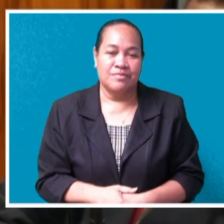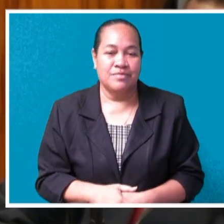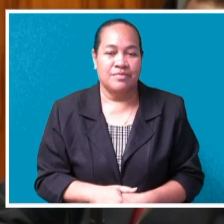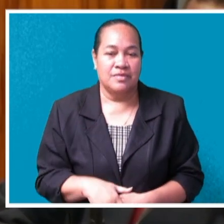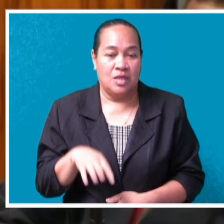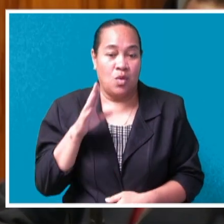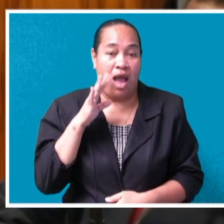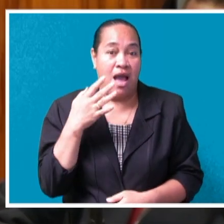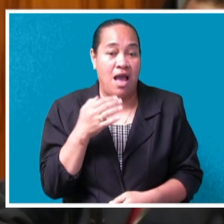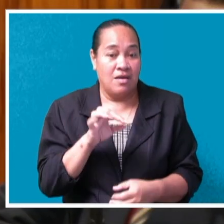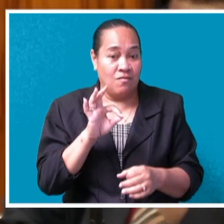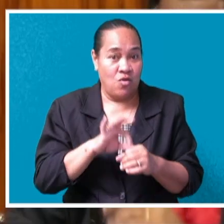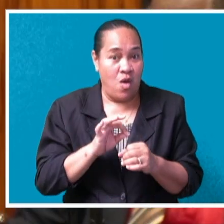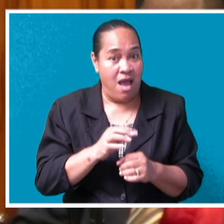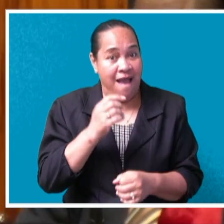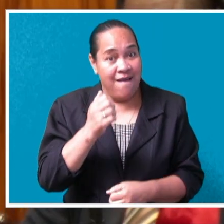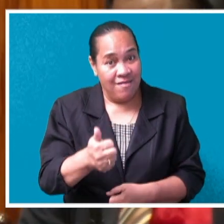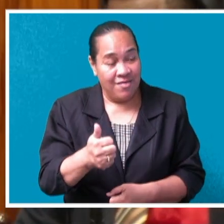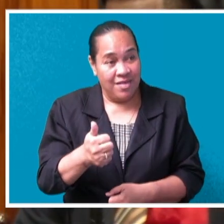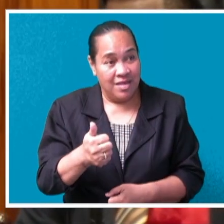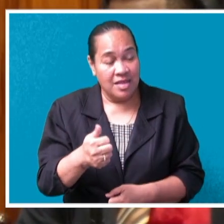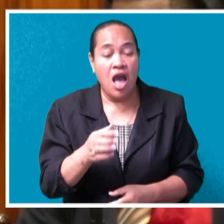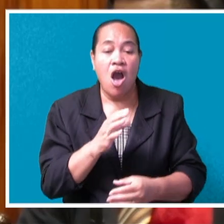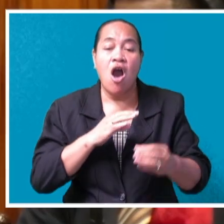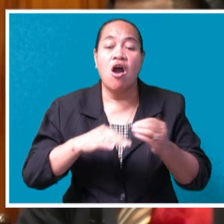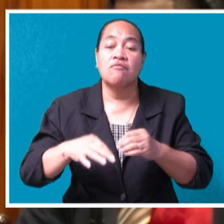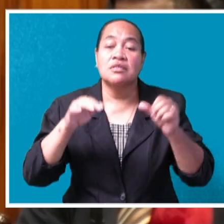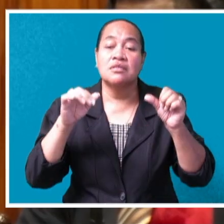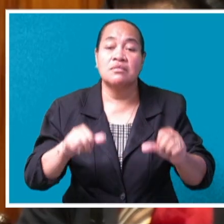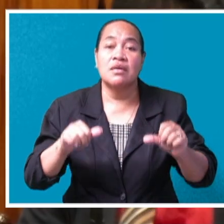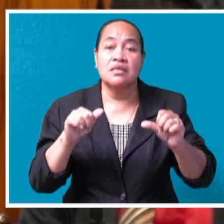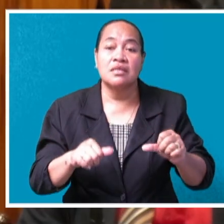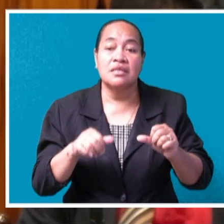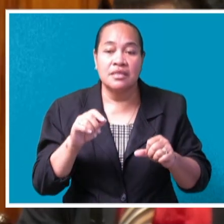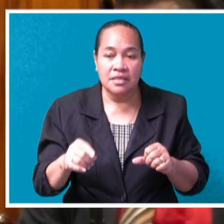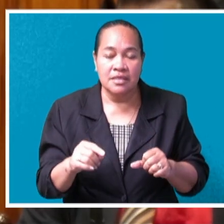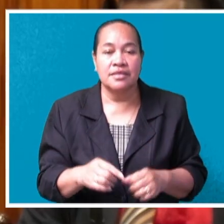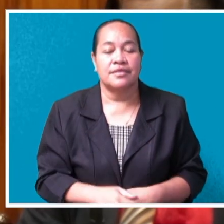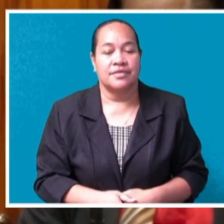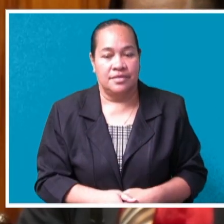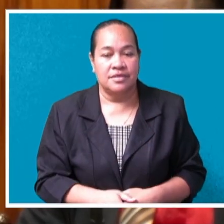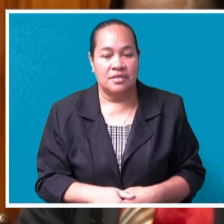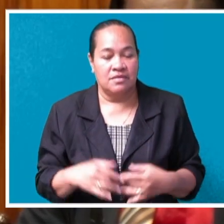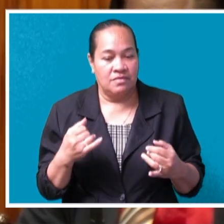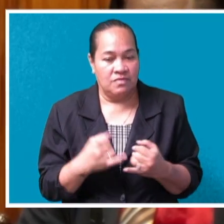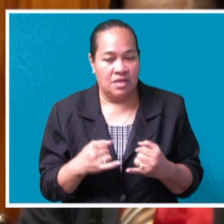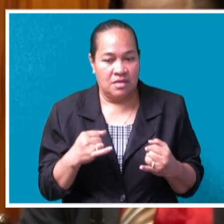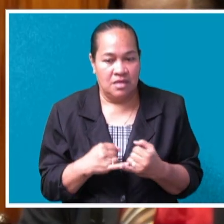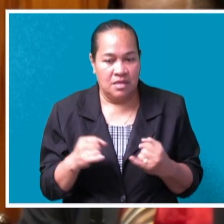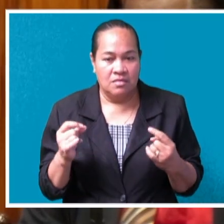general elections, the Office of the President carried a significant